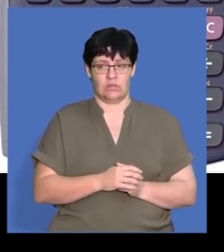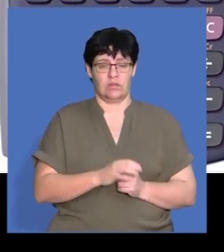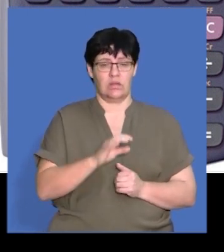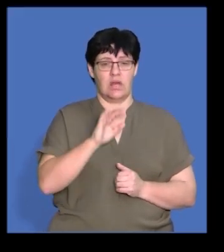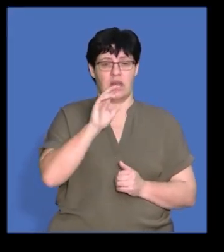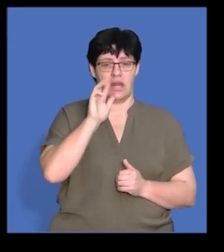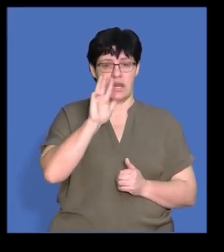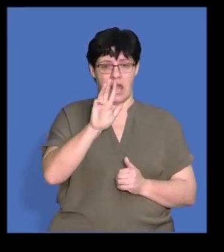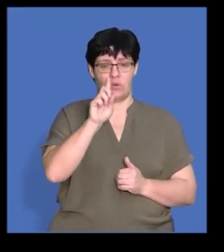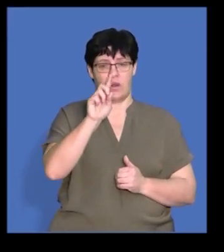352,918.